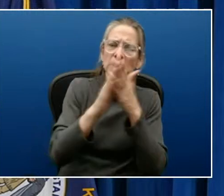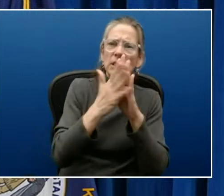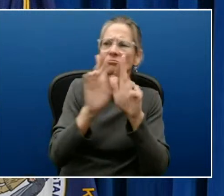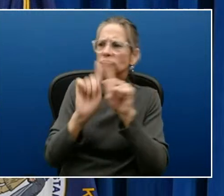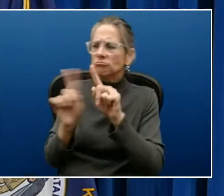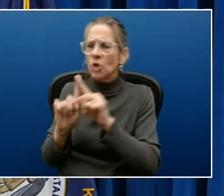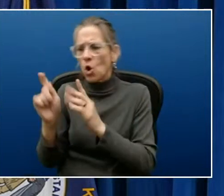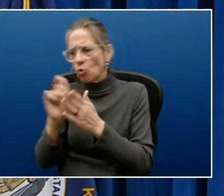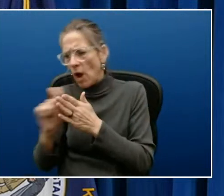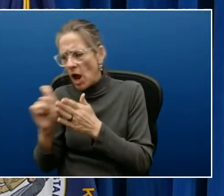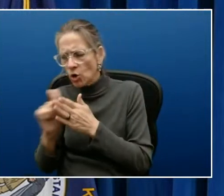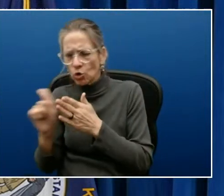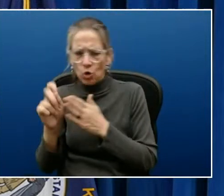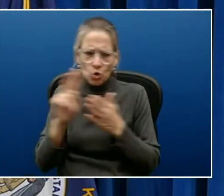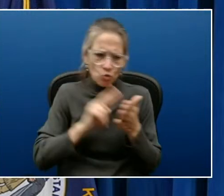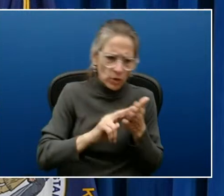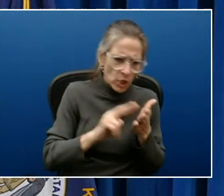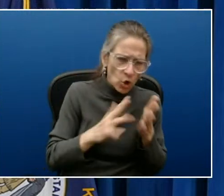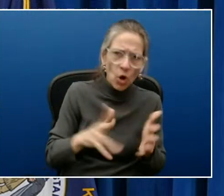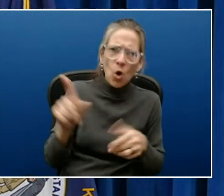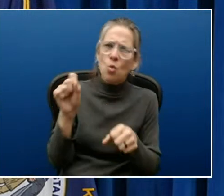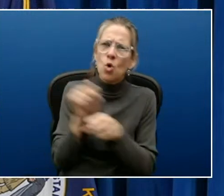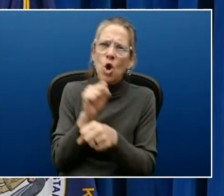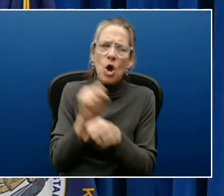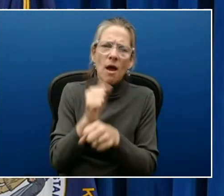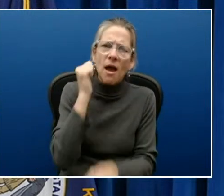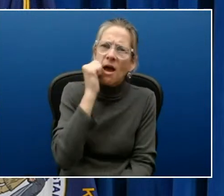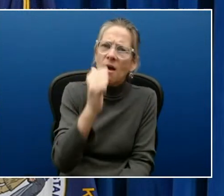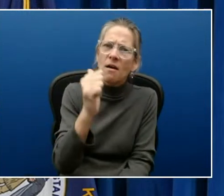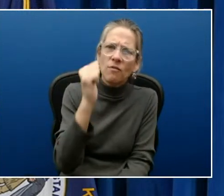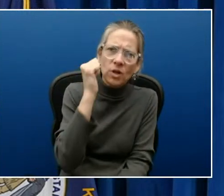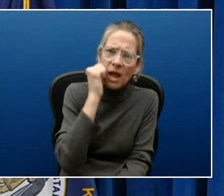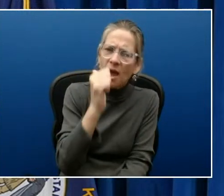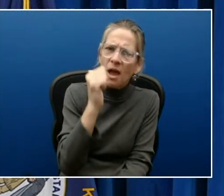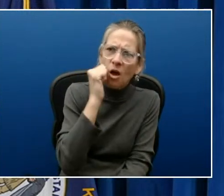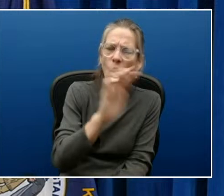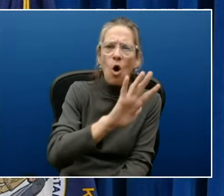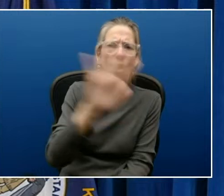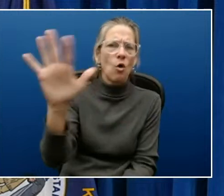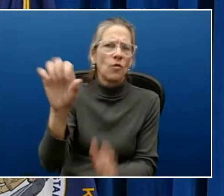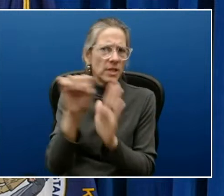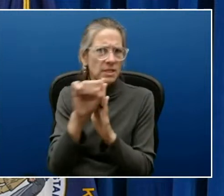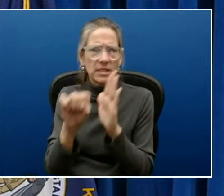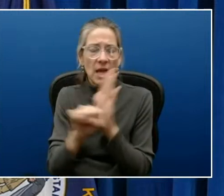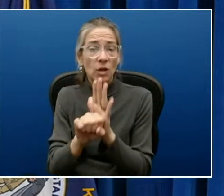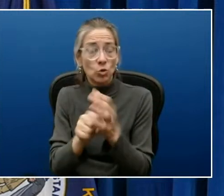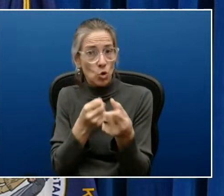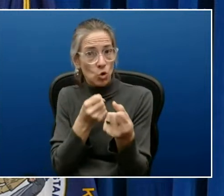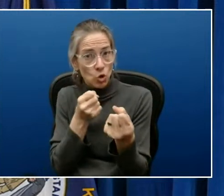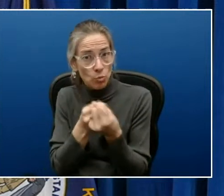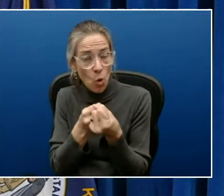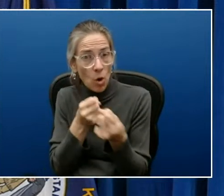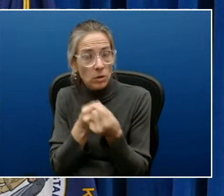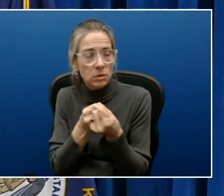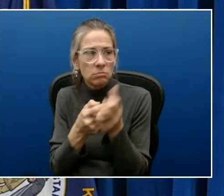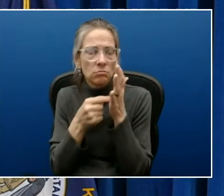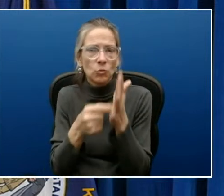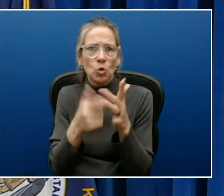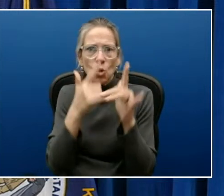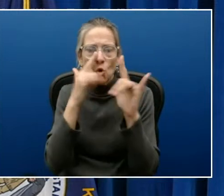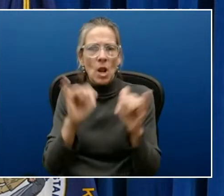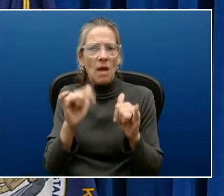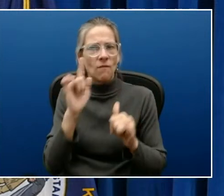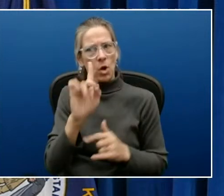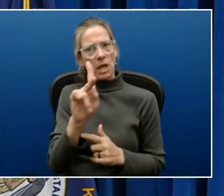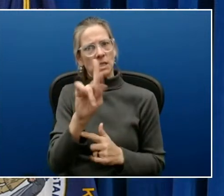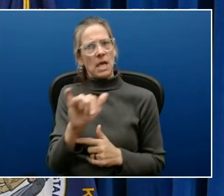readers are working every day across the state to support and amplify what it means to be a Kentuckian